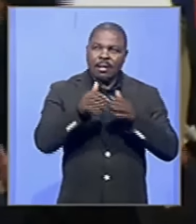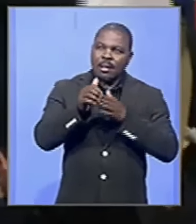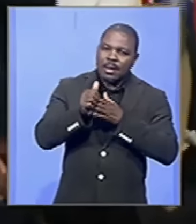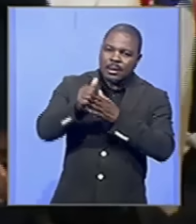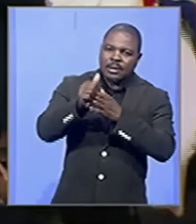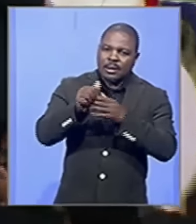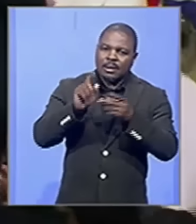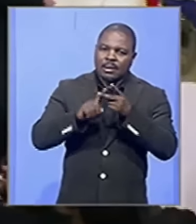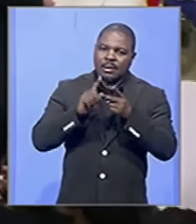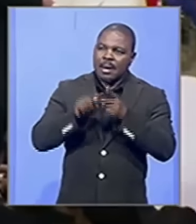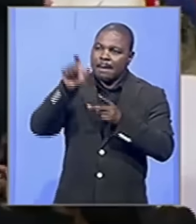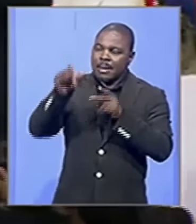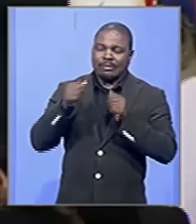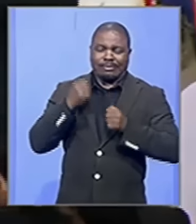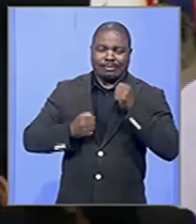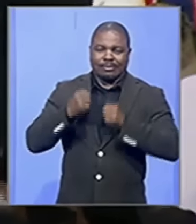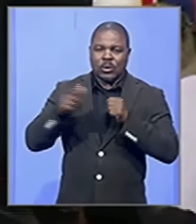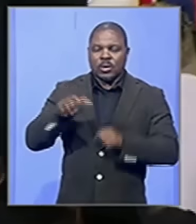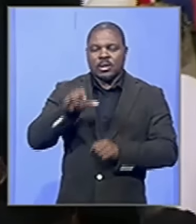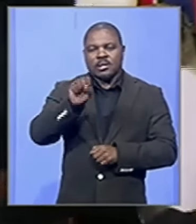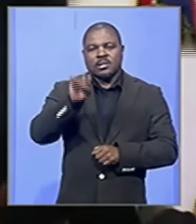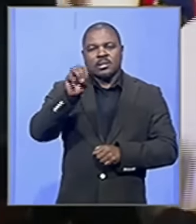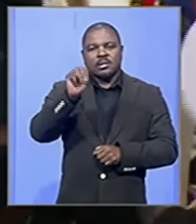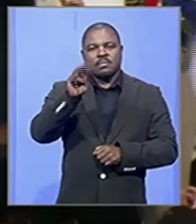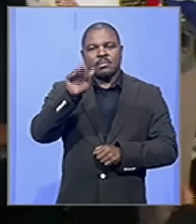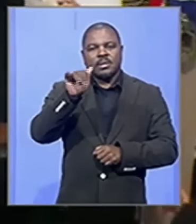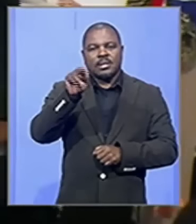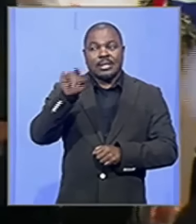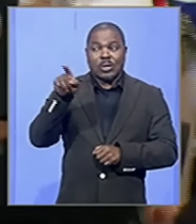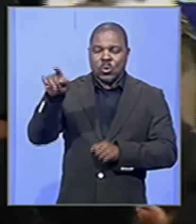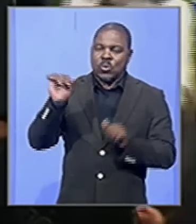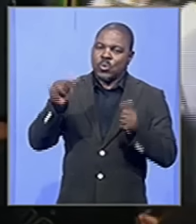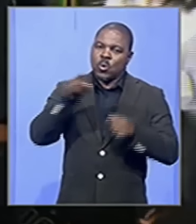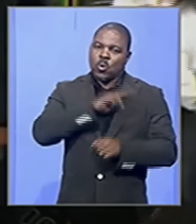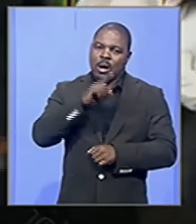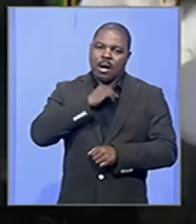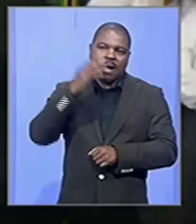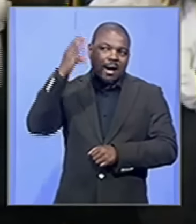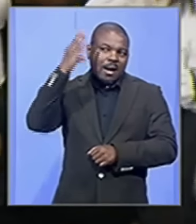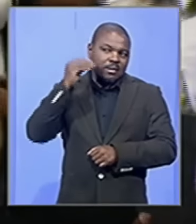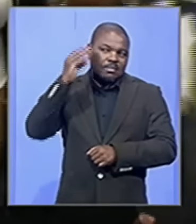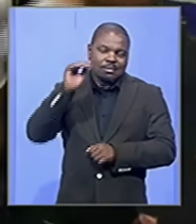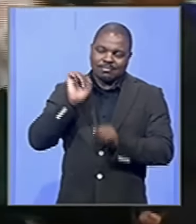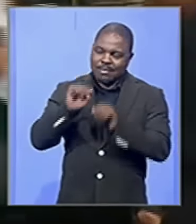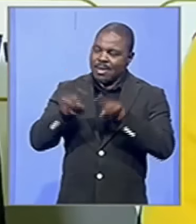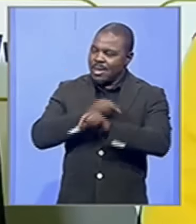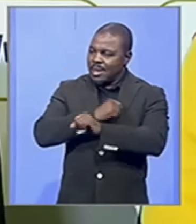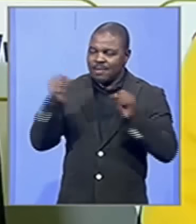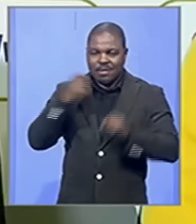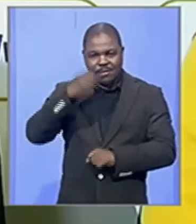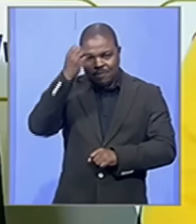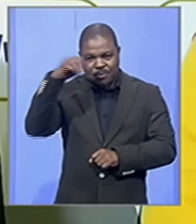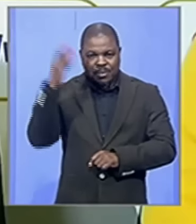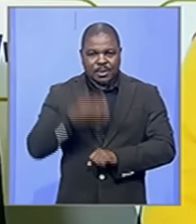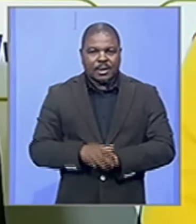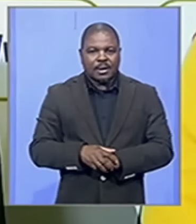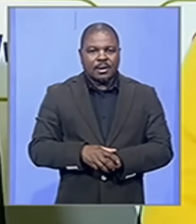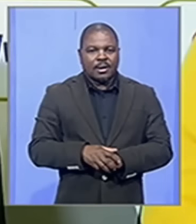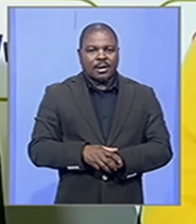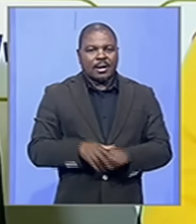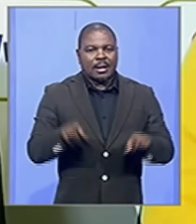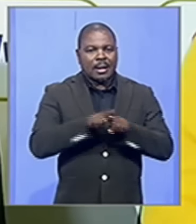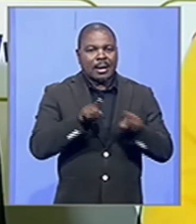ya motabogi ka bona a kanisang bene ba re se e ne e le maitemogelo a ba sekitlang ba lebala. When I walked in, like the